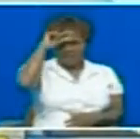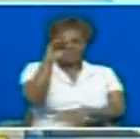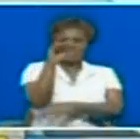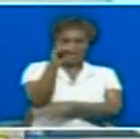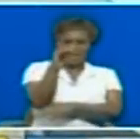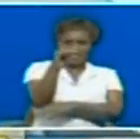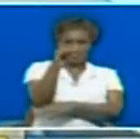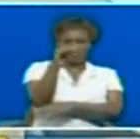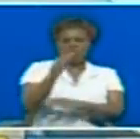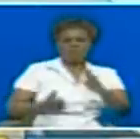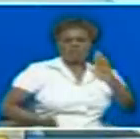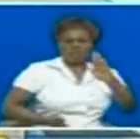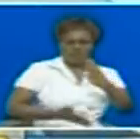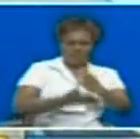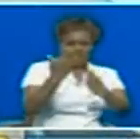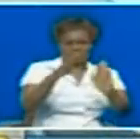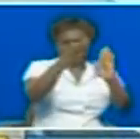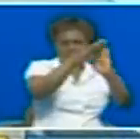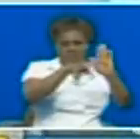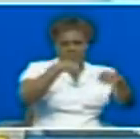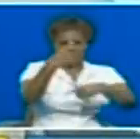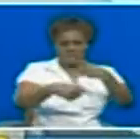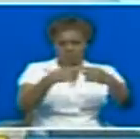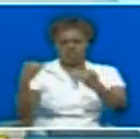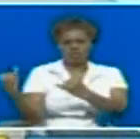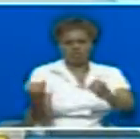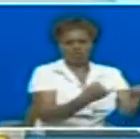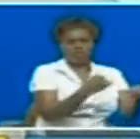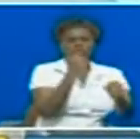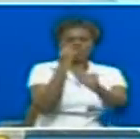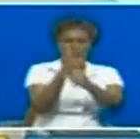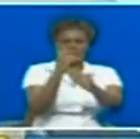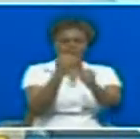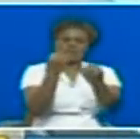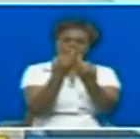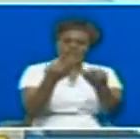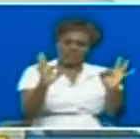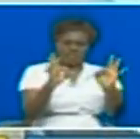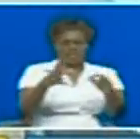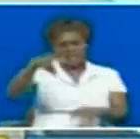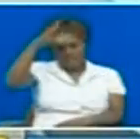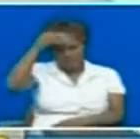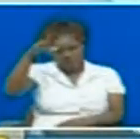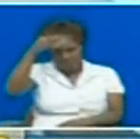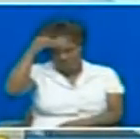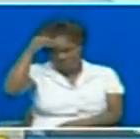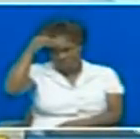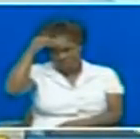to fast track the progress in introducing the absolute free secondary school education.